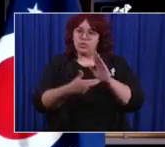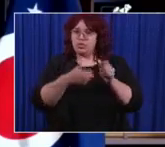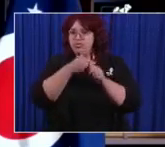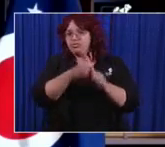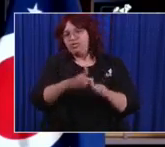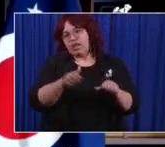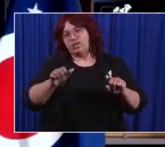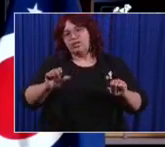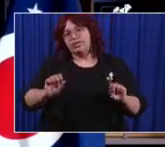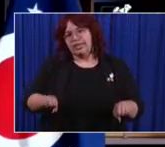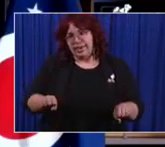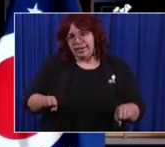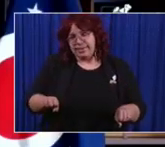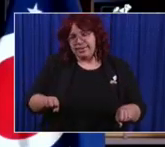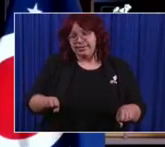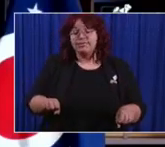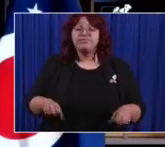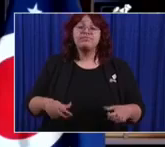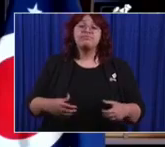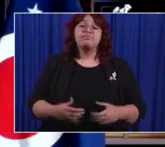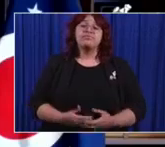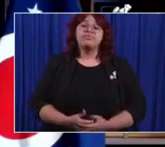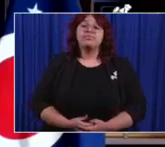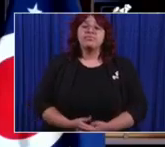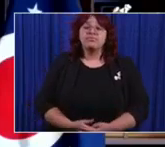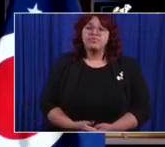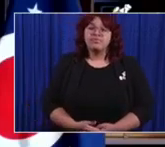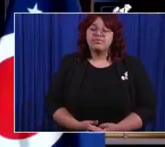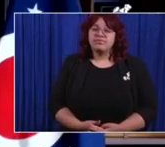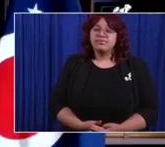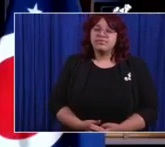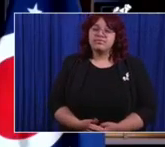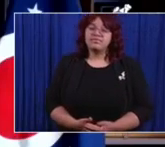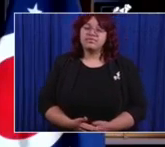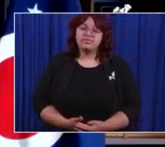to unemployment compensation.